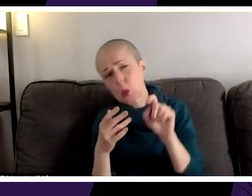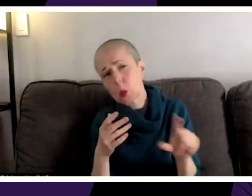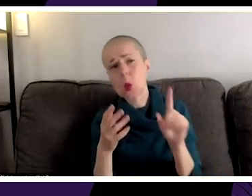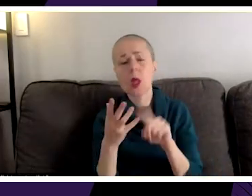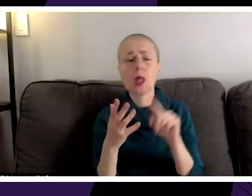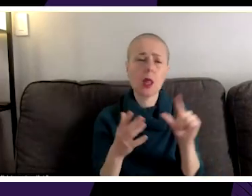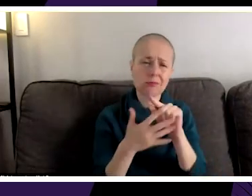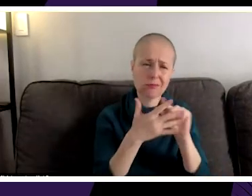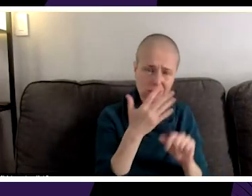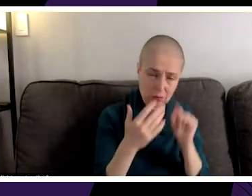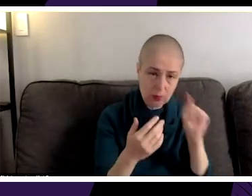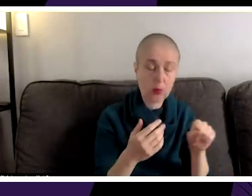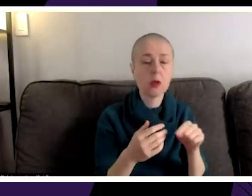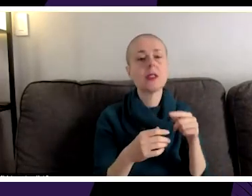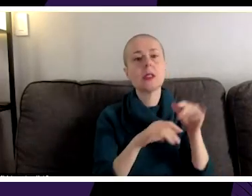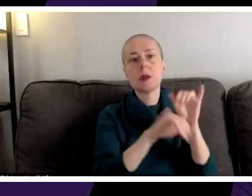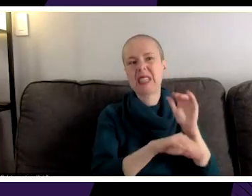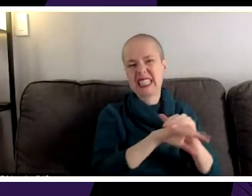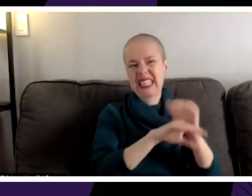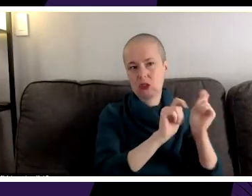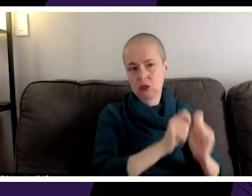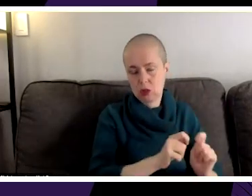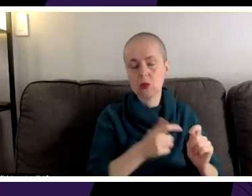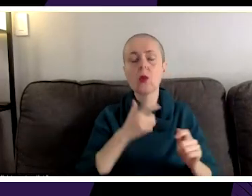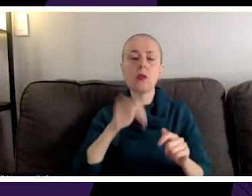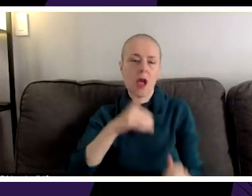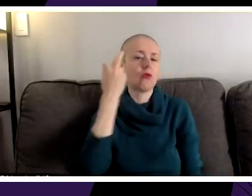tedious tasks. So that's why this summer I was involved